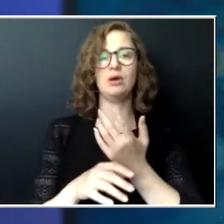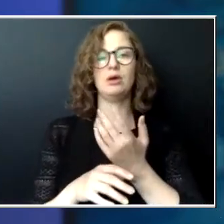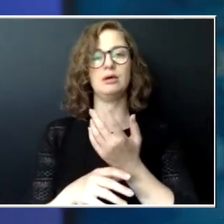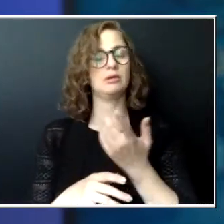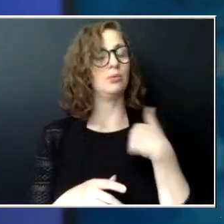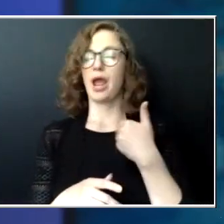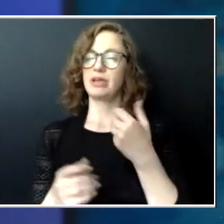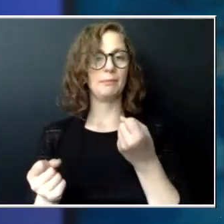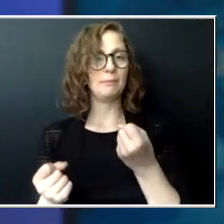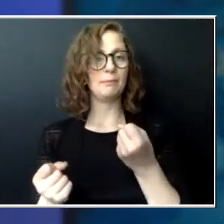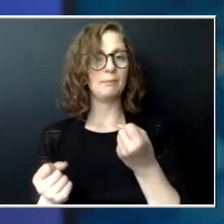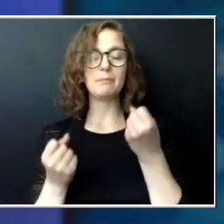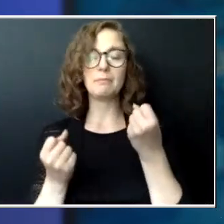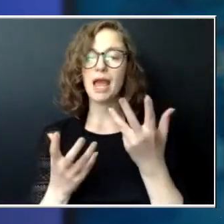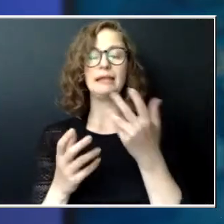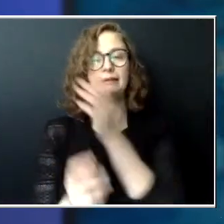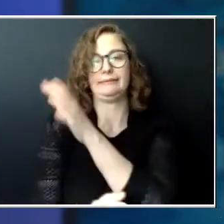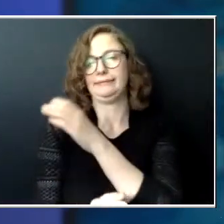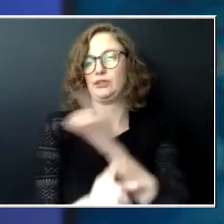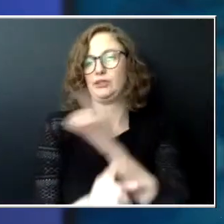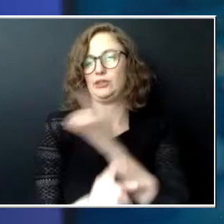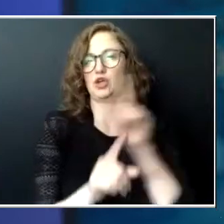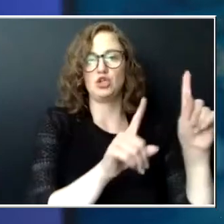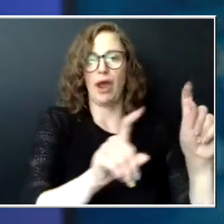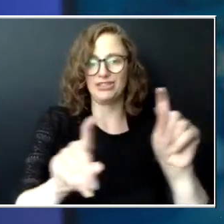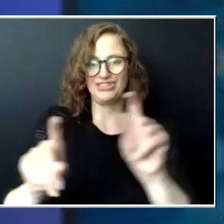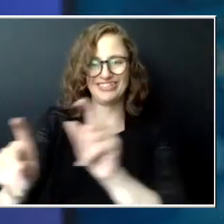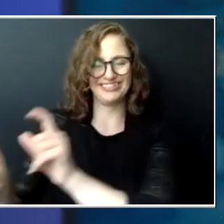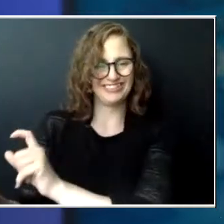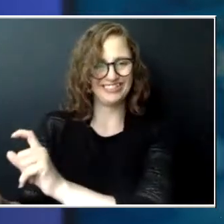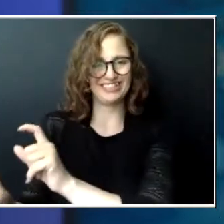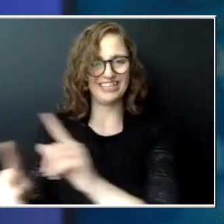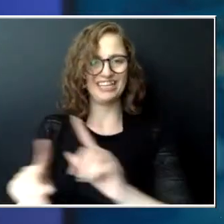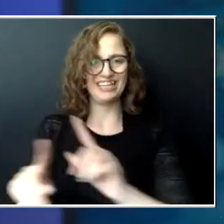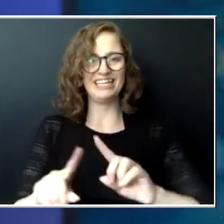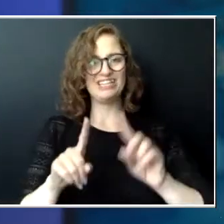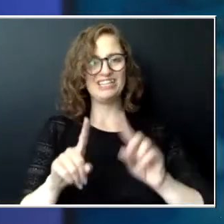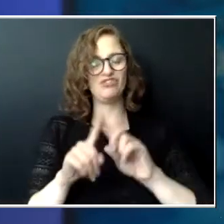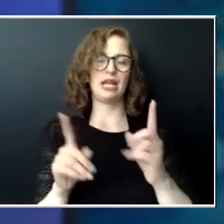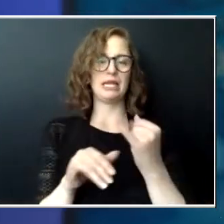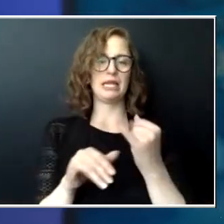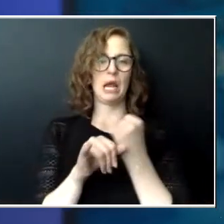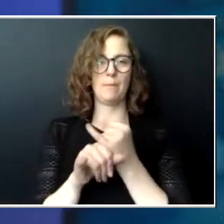in several different immune mediated diseases that are non-cancer.